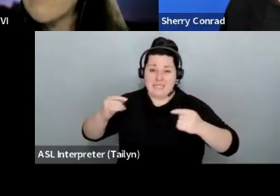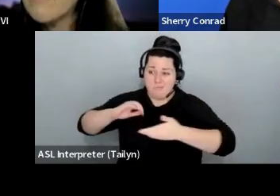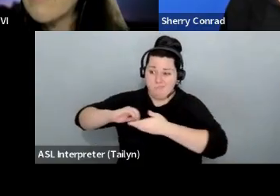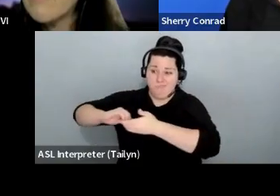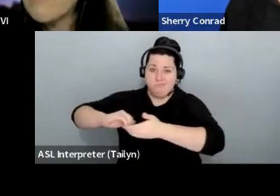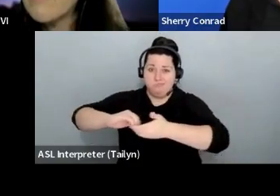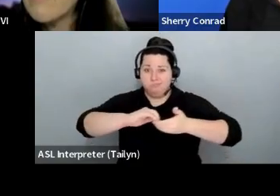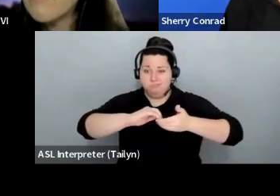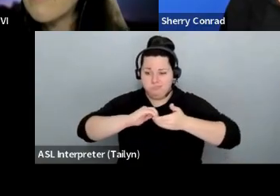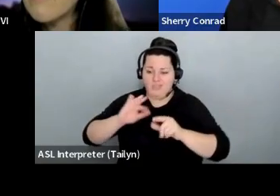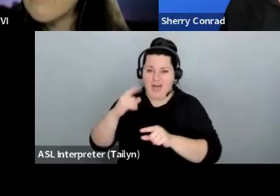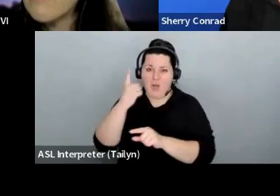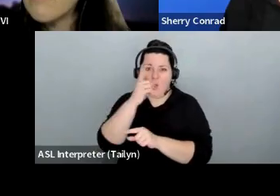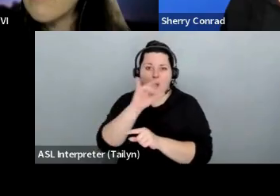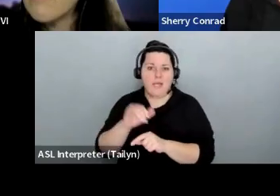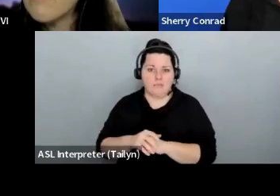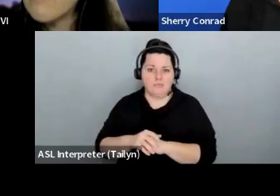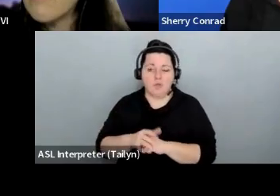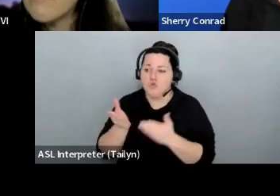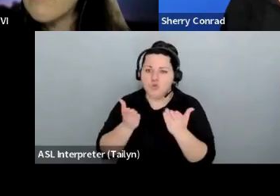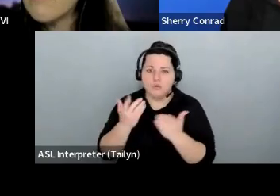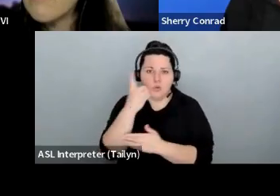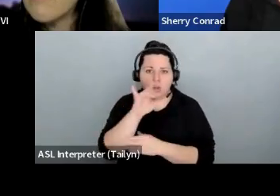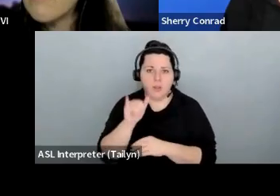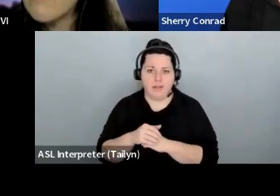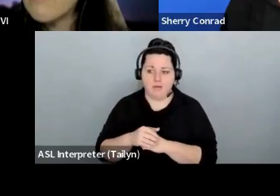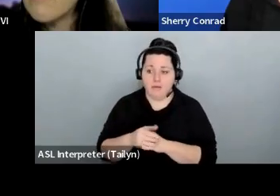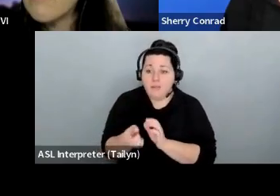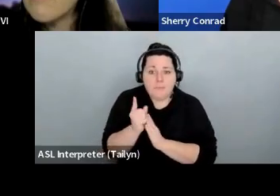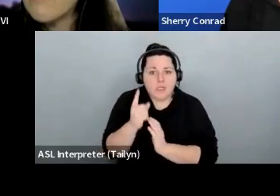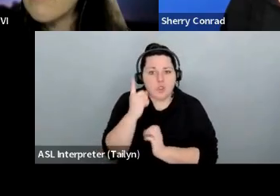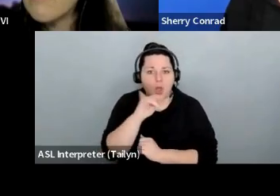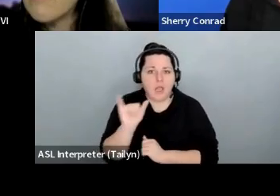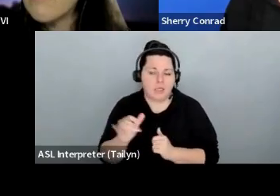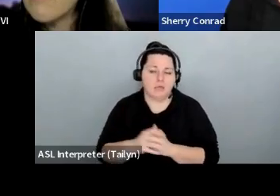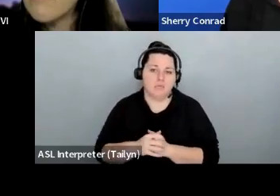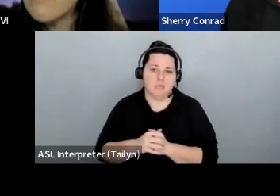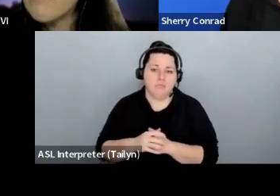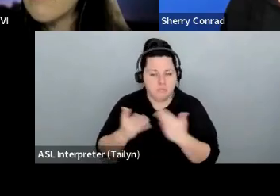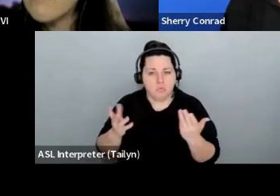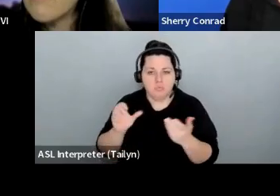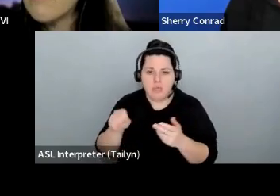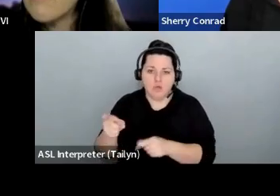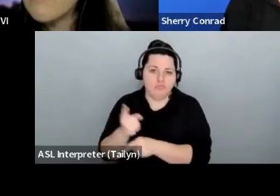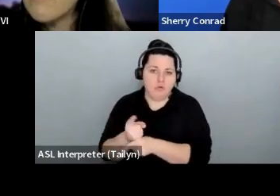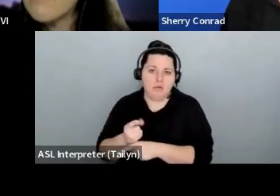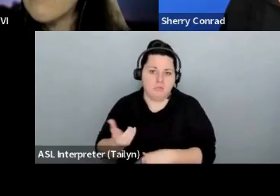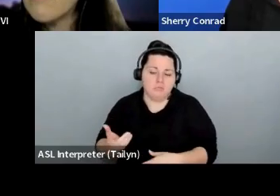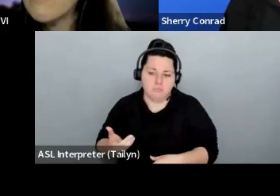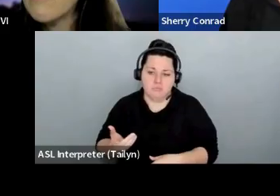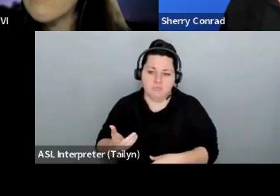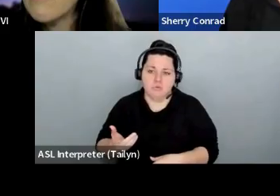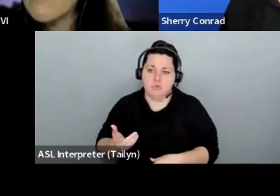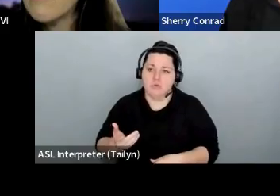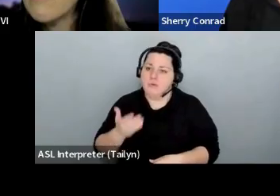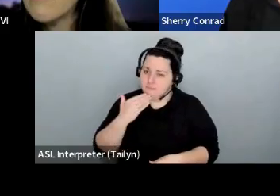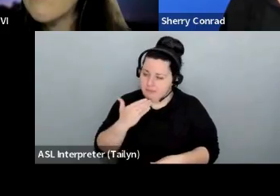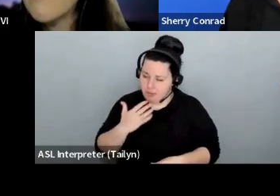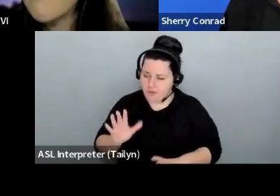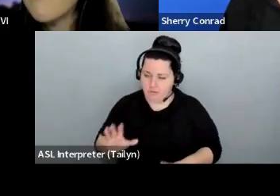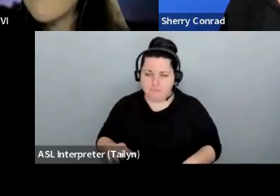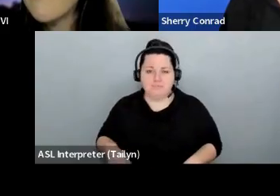does that look like? What are those services? What do those minutes look like? So yes, you are Okay. correct. Thank